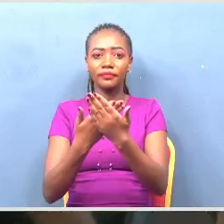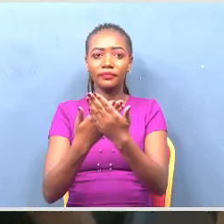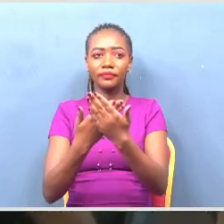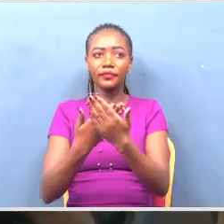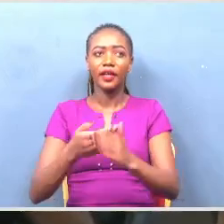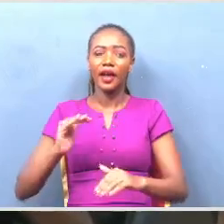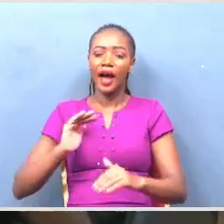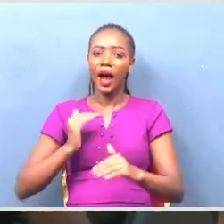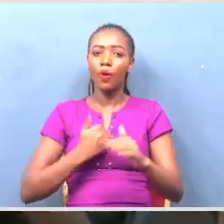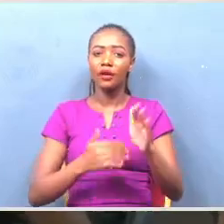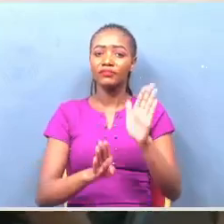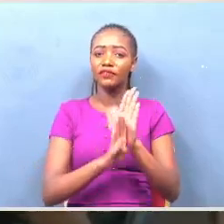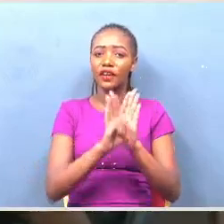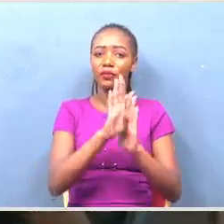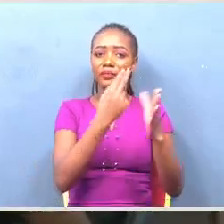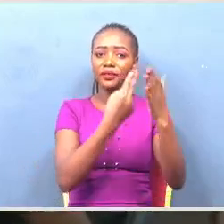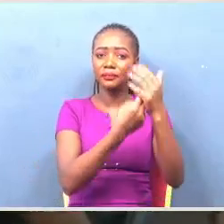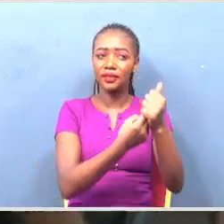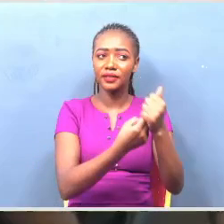our development partners,